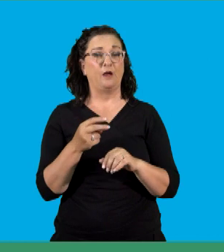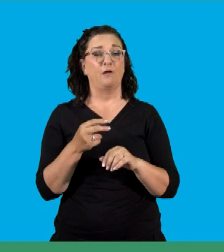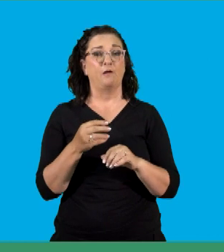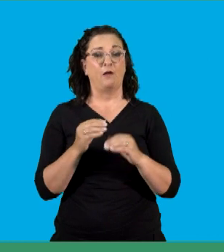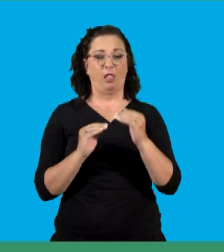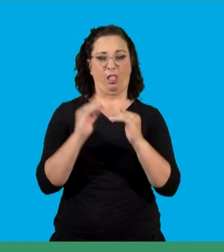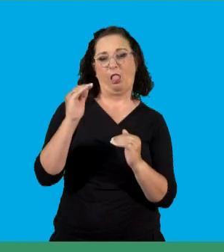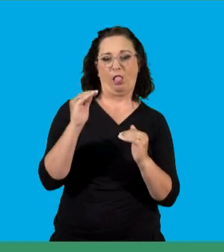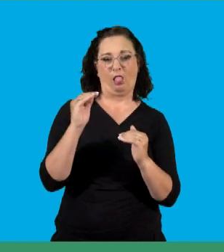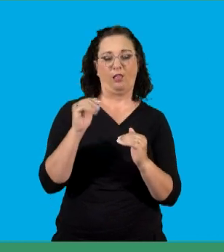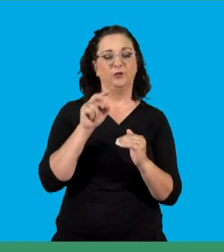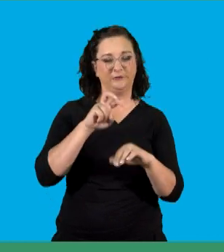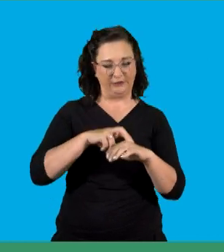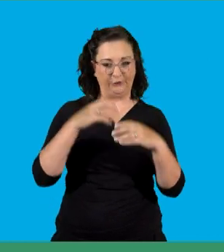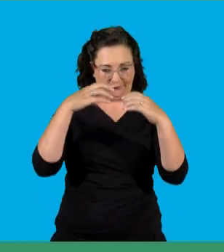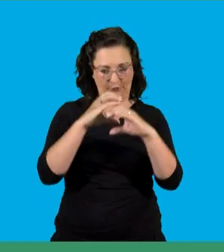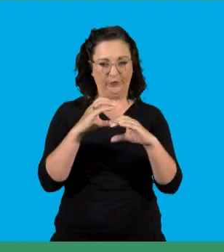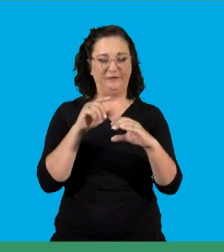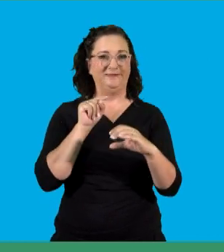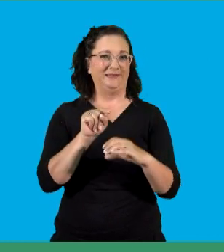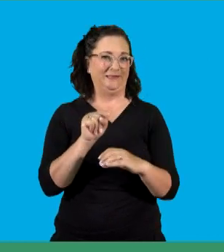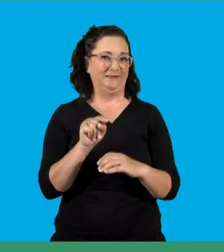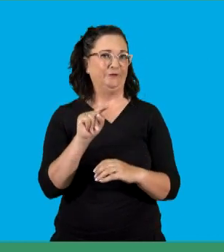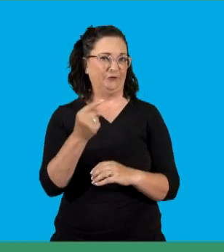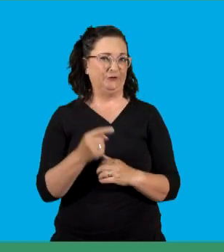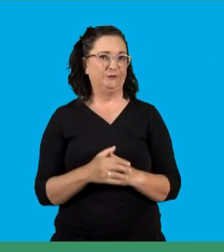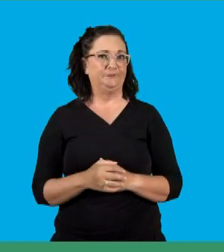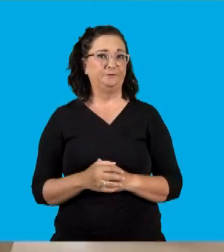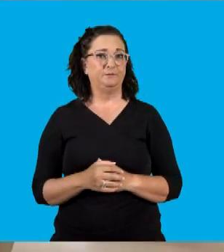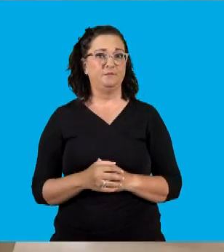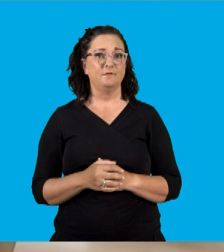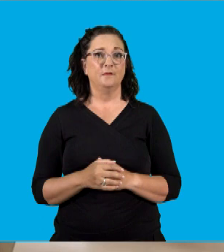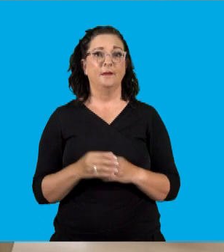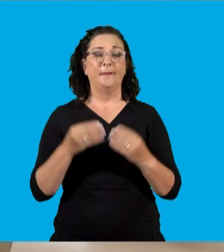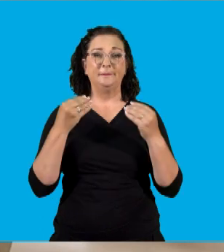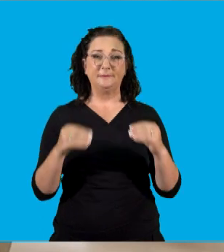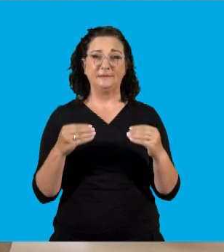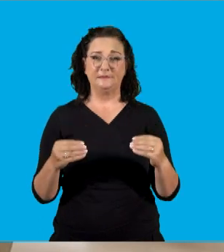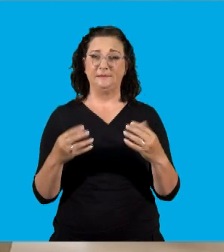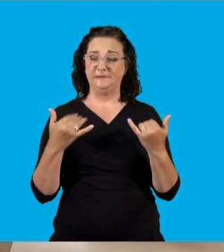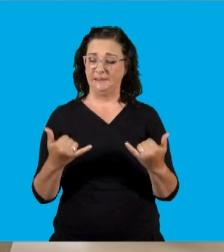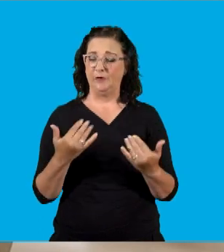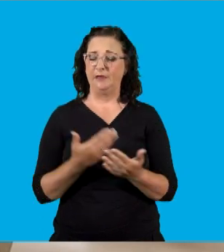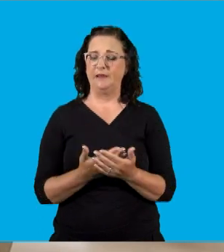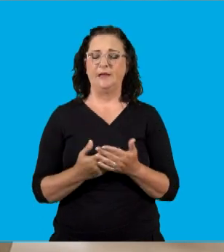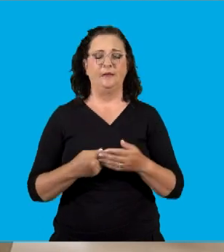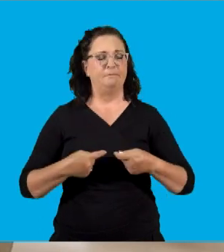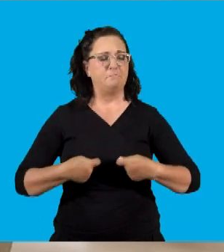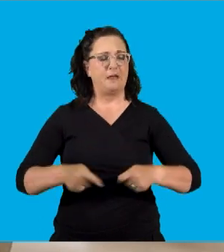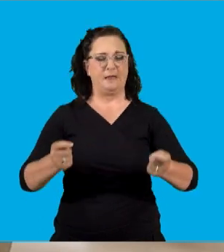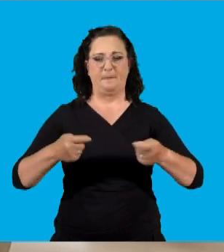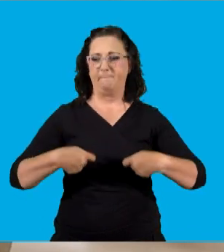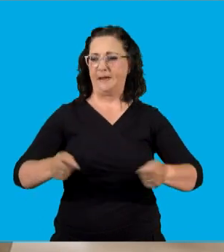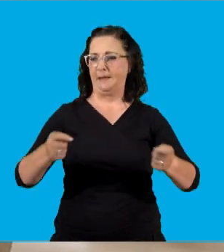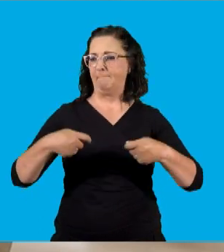and poverty. So another impact of inequality and poverty is that businesses spend a lot of money in trying to come up